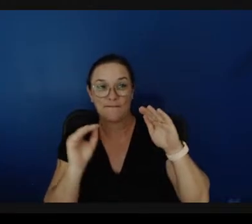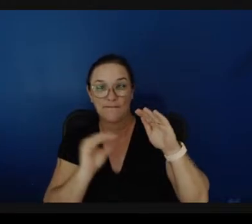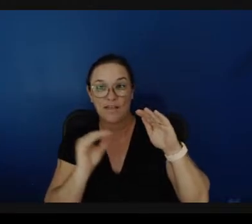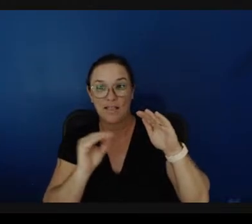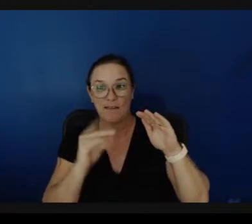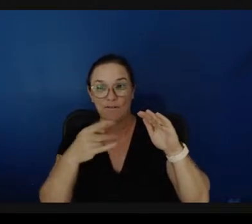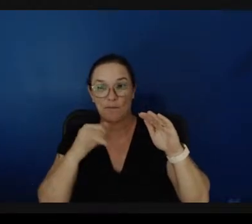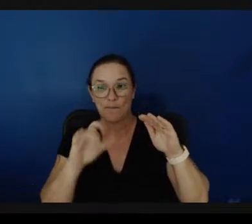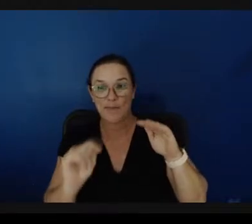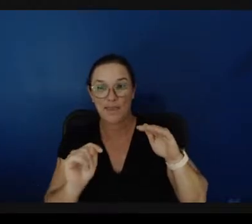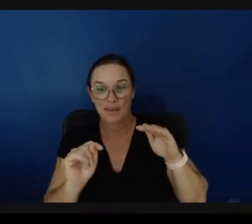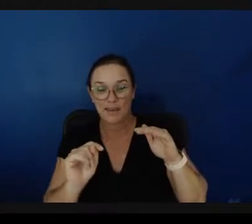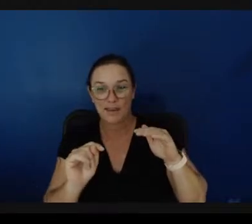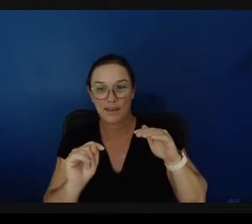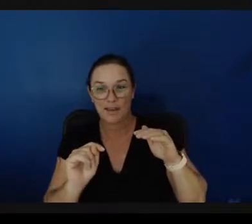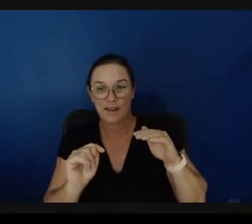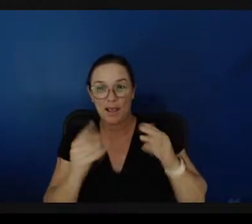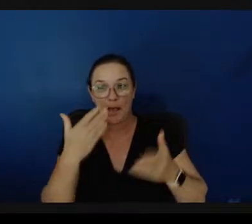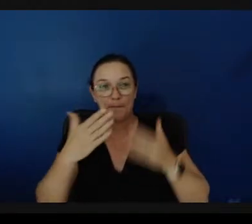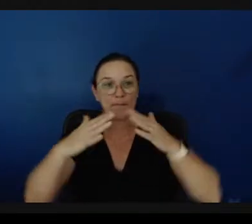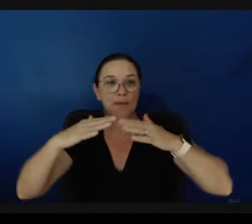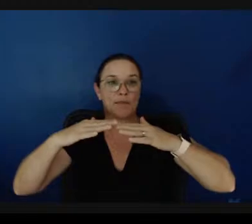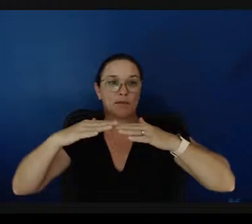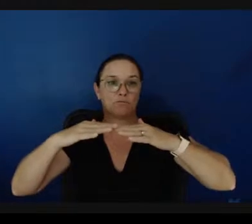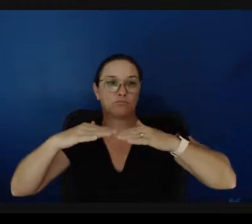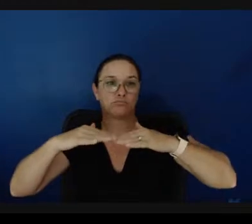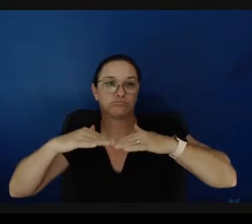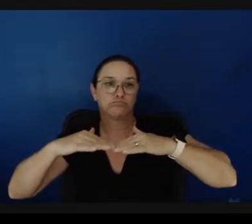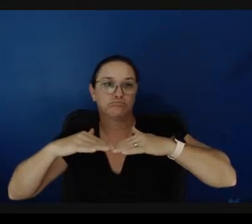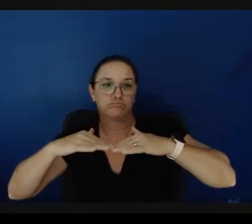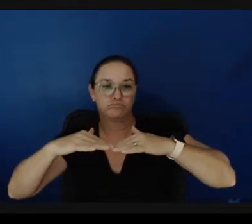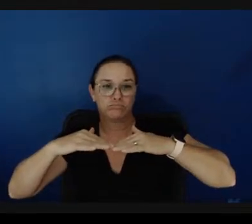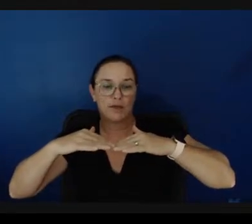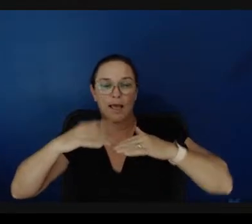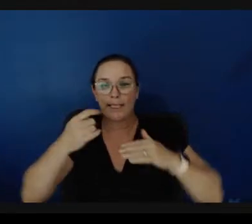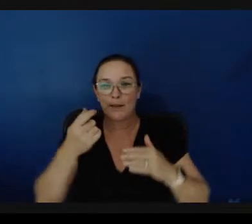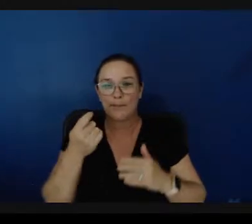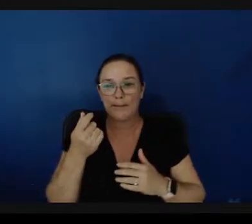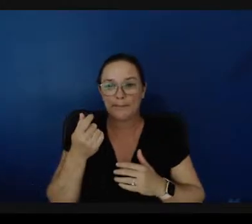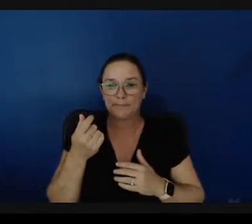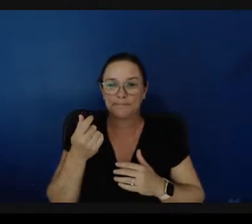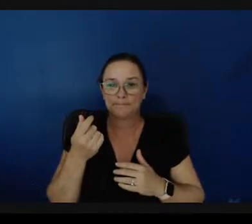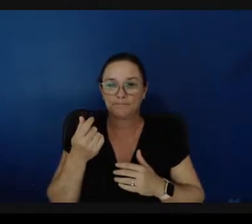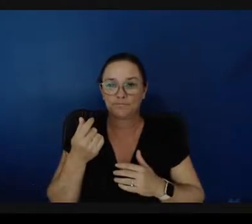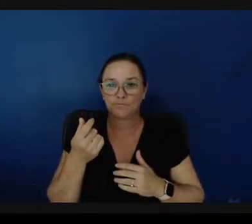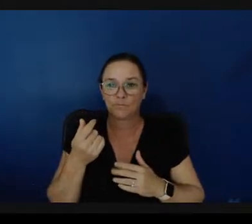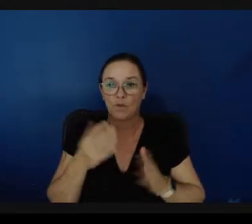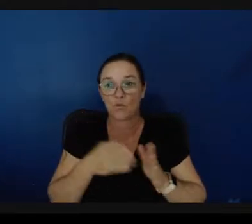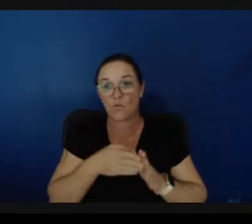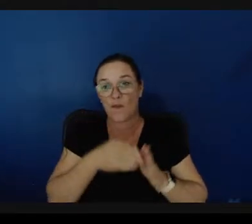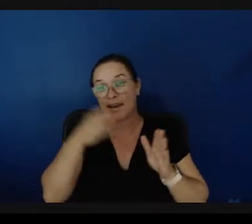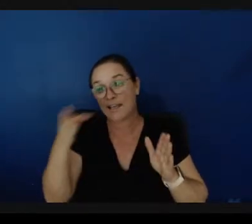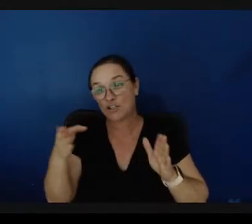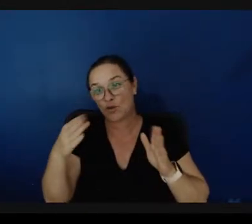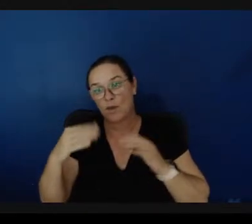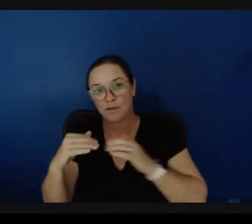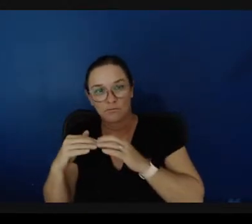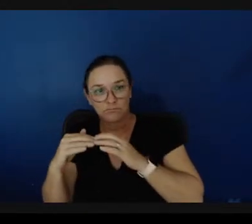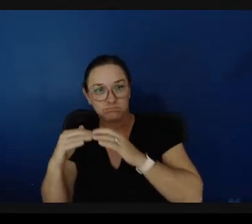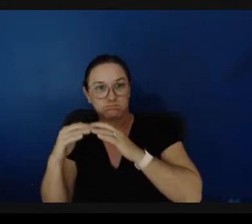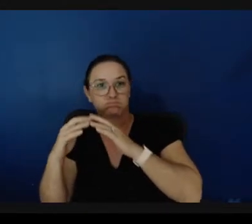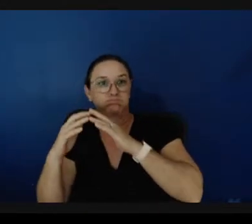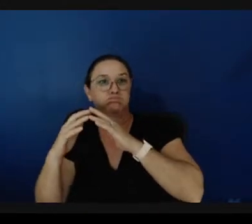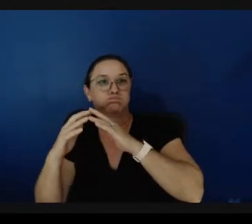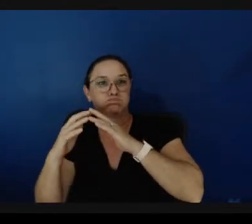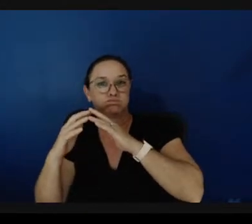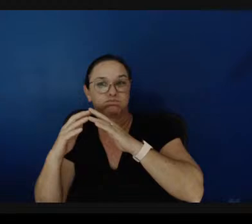all these eruptions, maybe sagging a little bit, dropping in, while right next to it, right over here, is